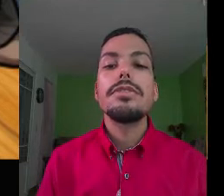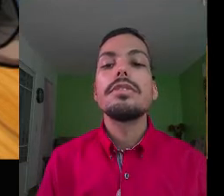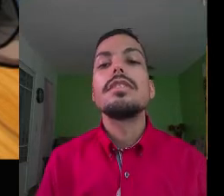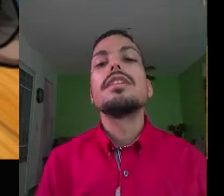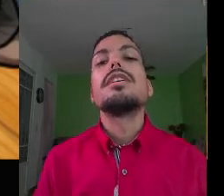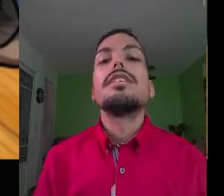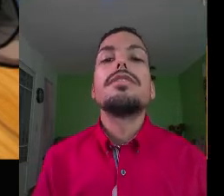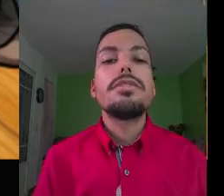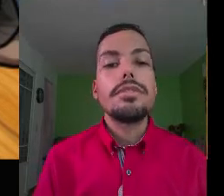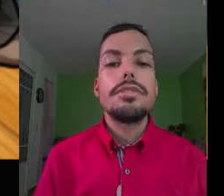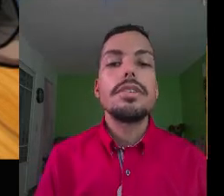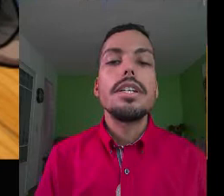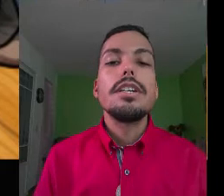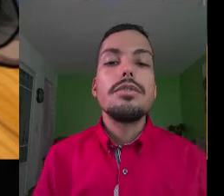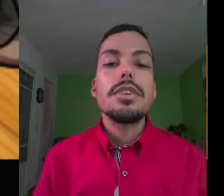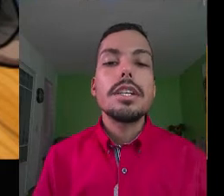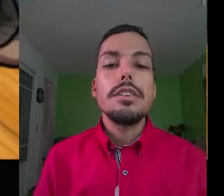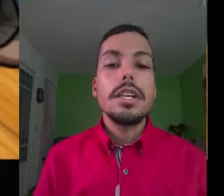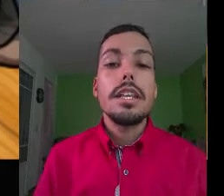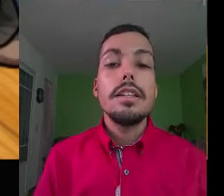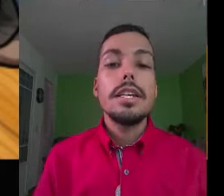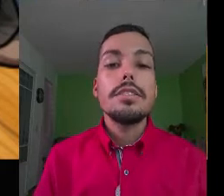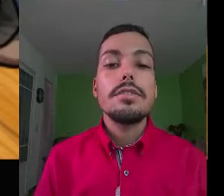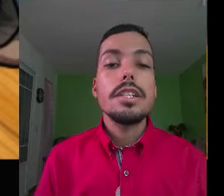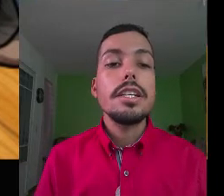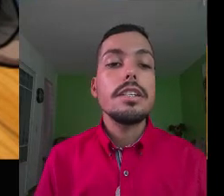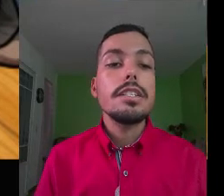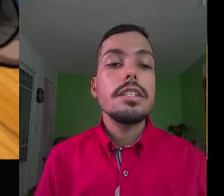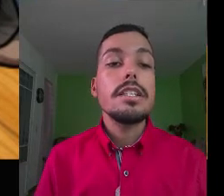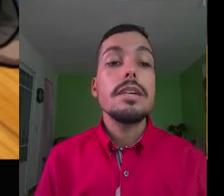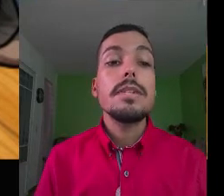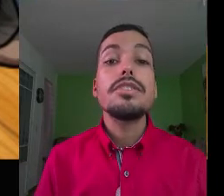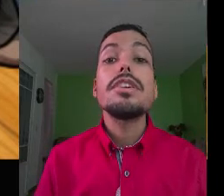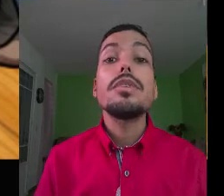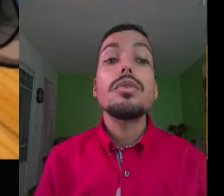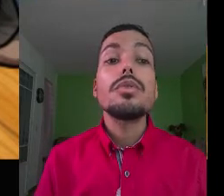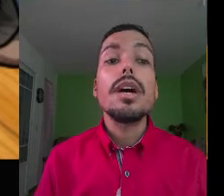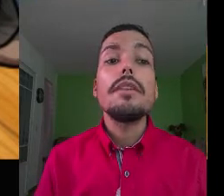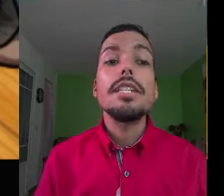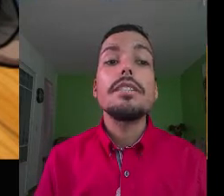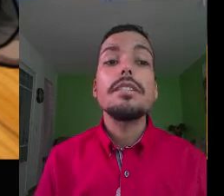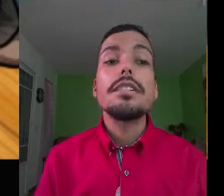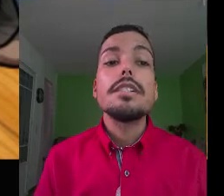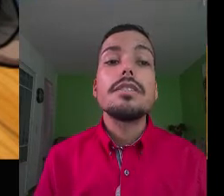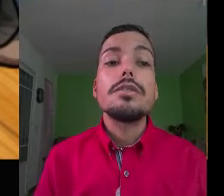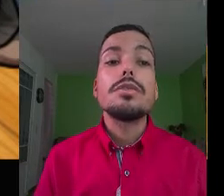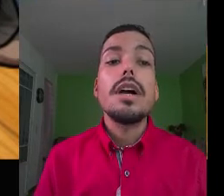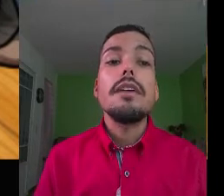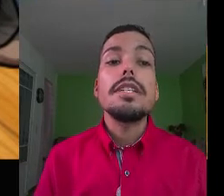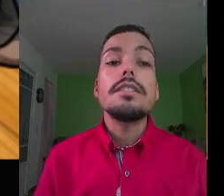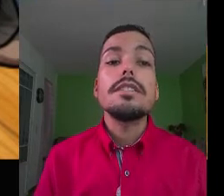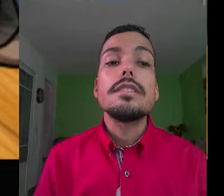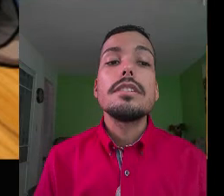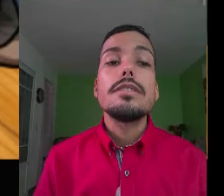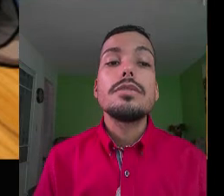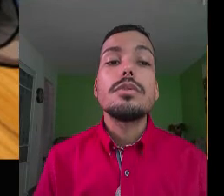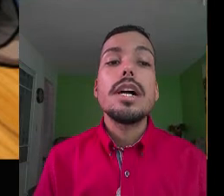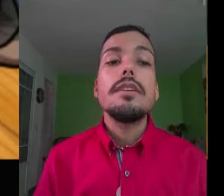f, f, f, f. Very good, okay? The next friend here, its name is rabbit.